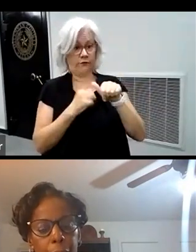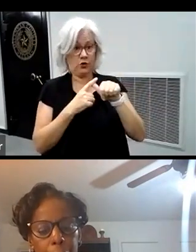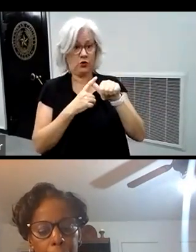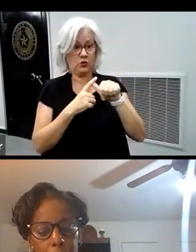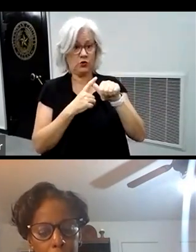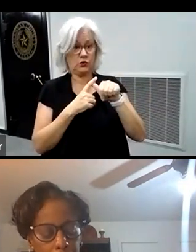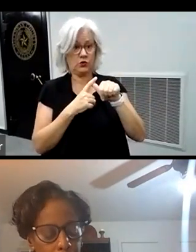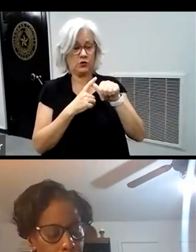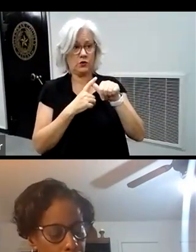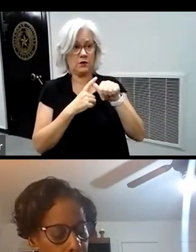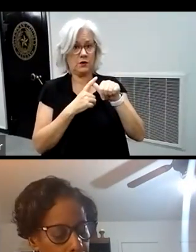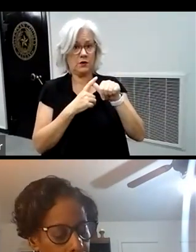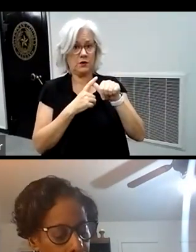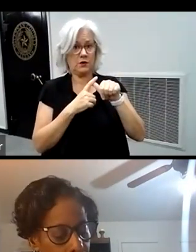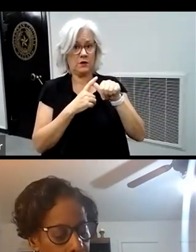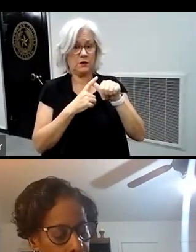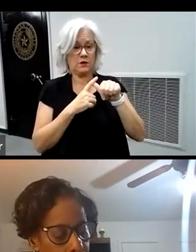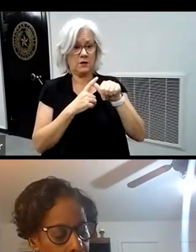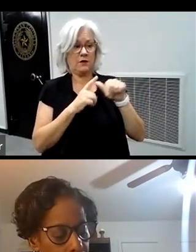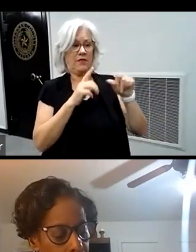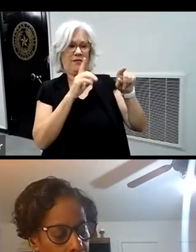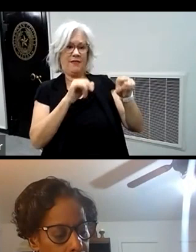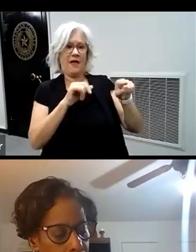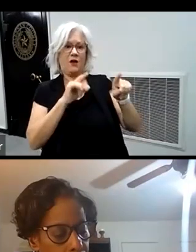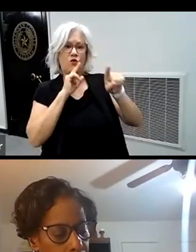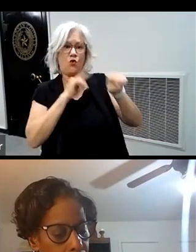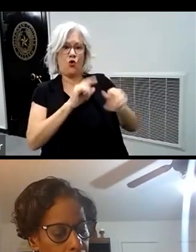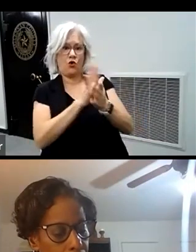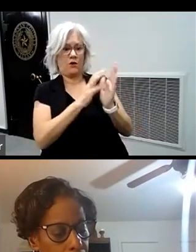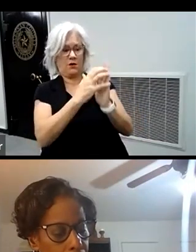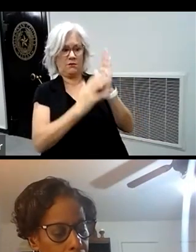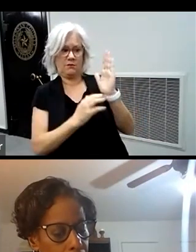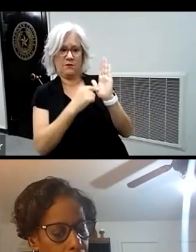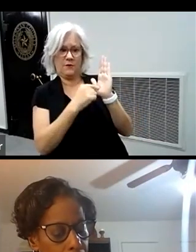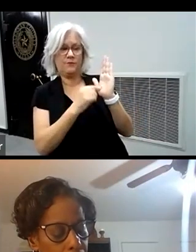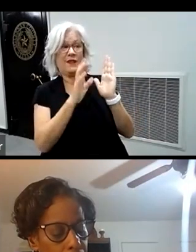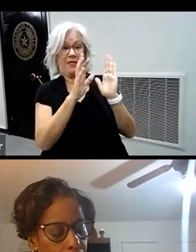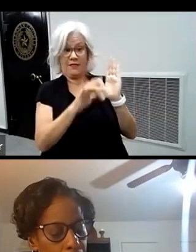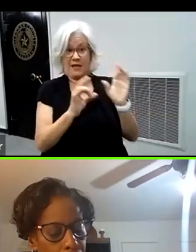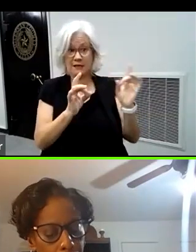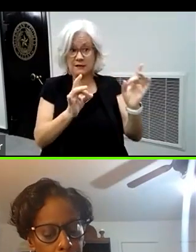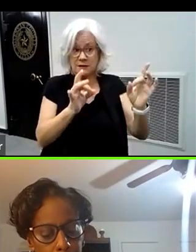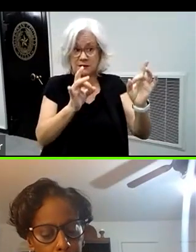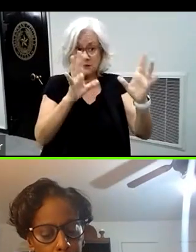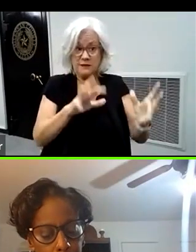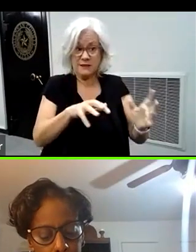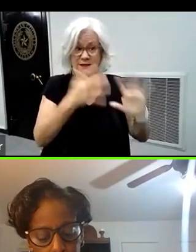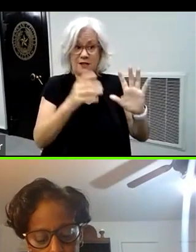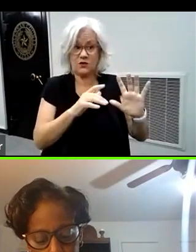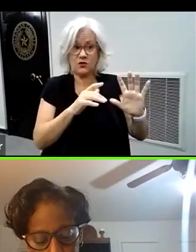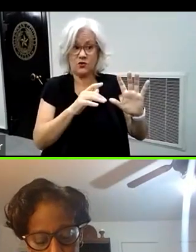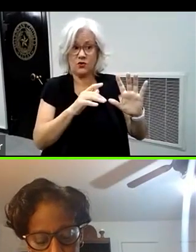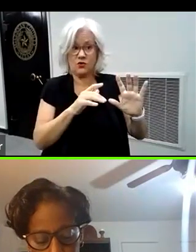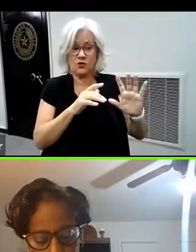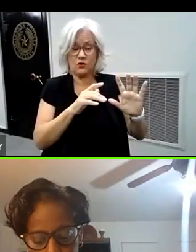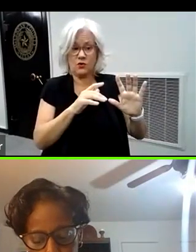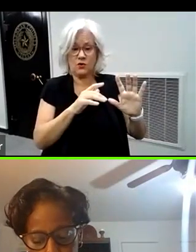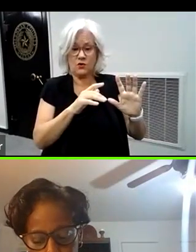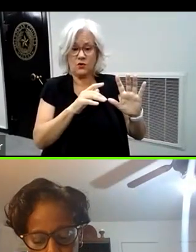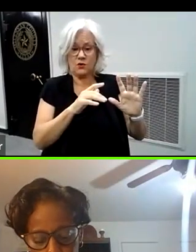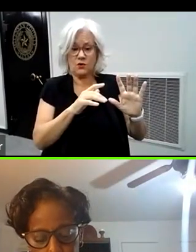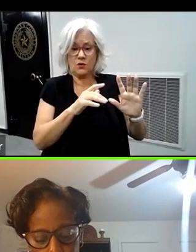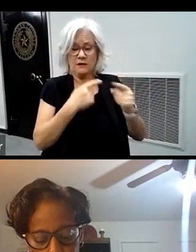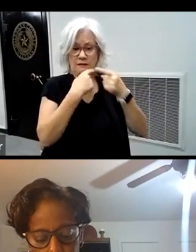the order extends your disaster declaration through June 11th, 2020,